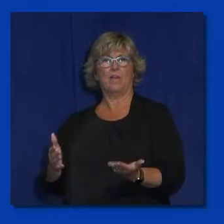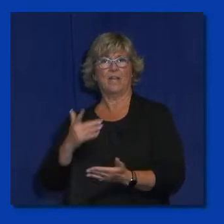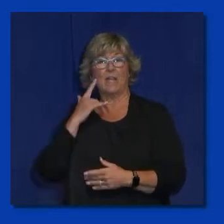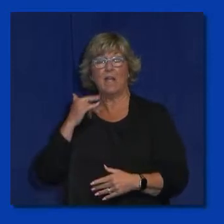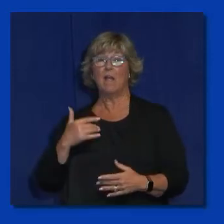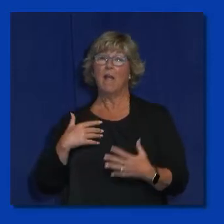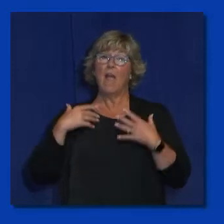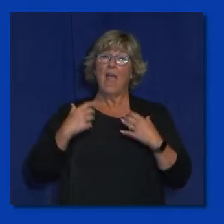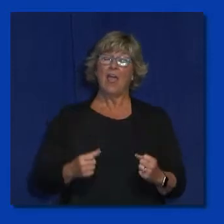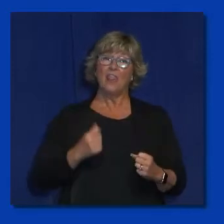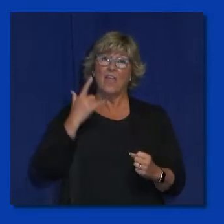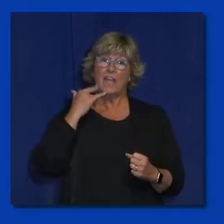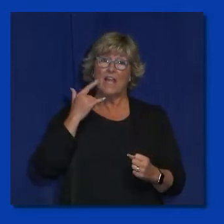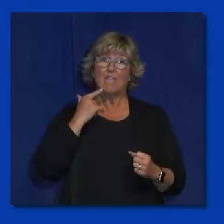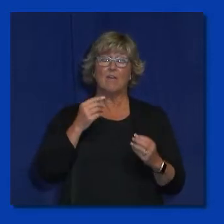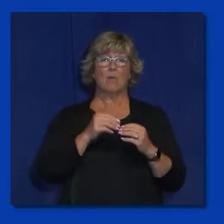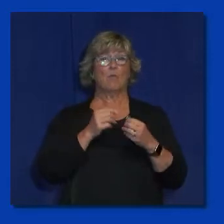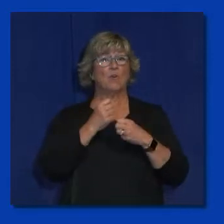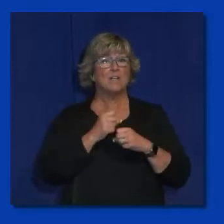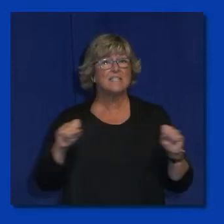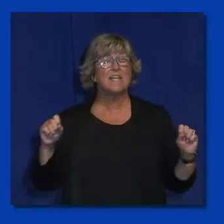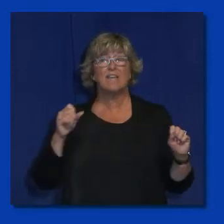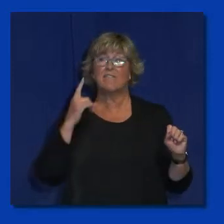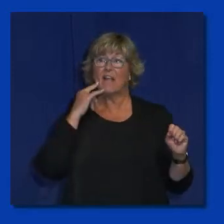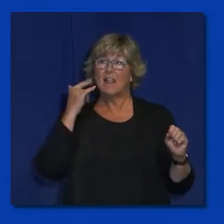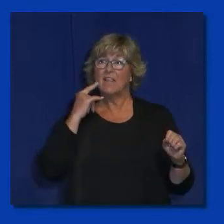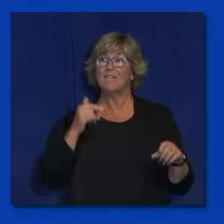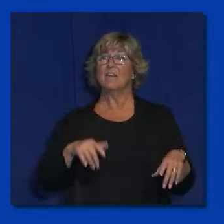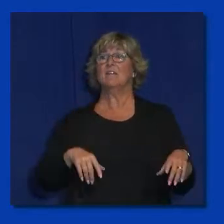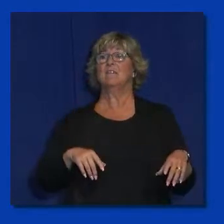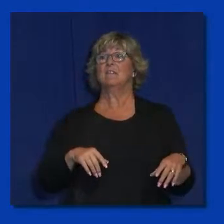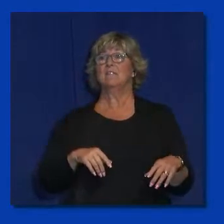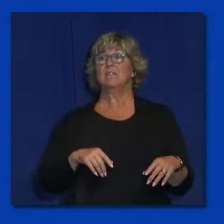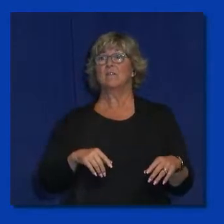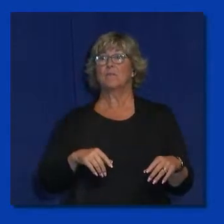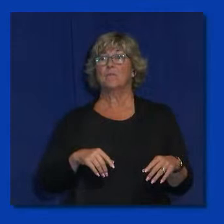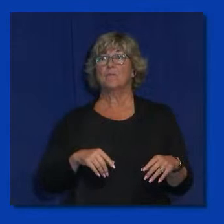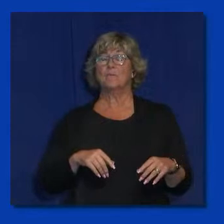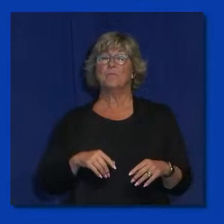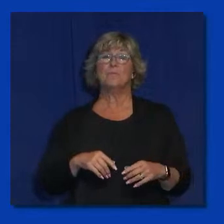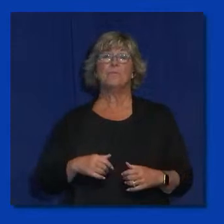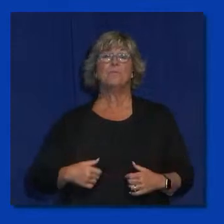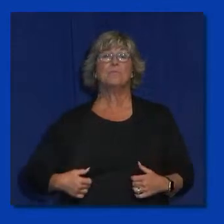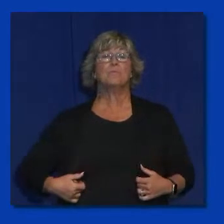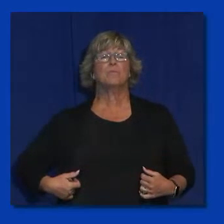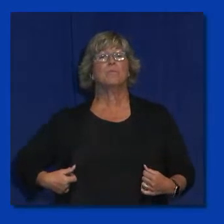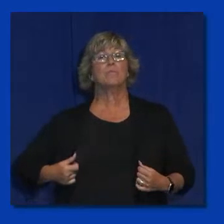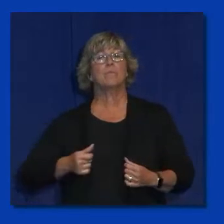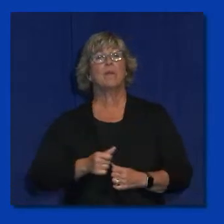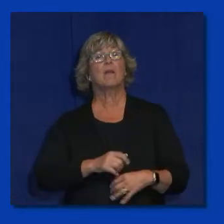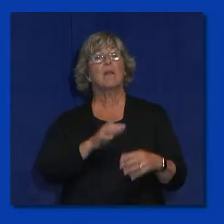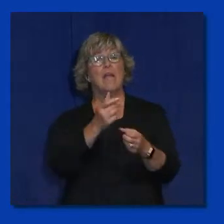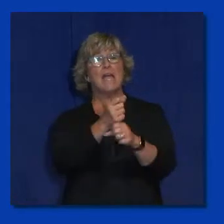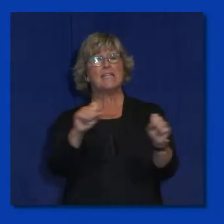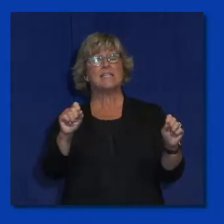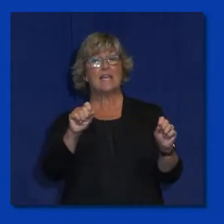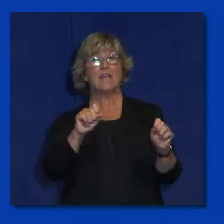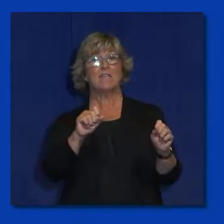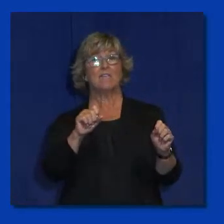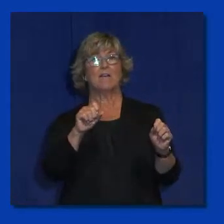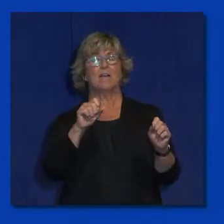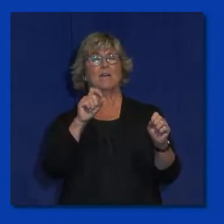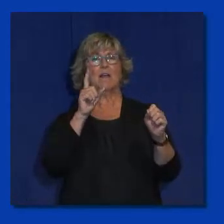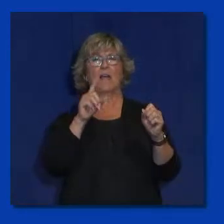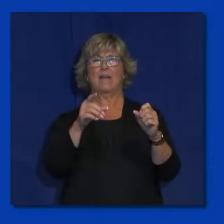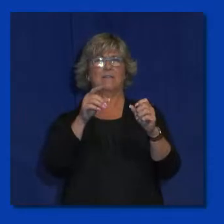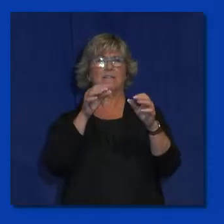healthier California is a safer California transition. And safety has to be broadly defined right